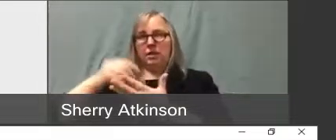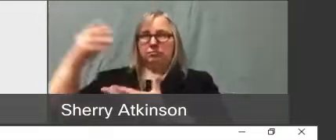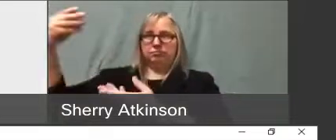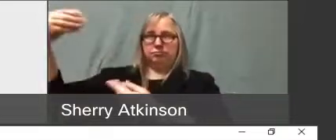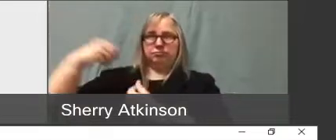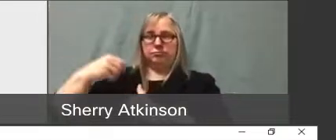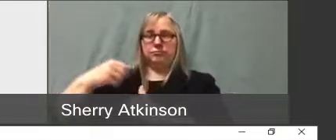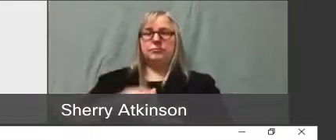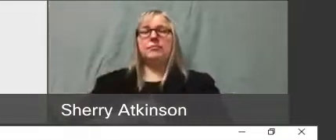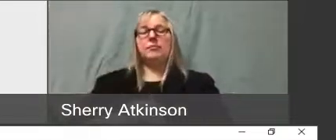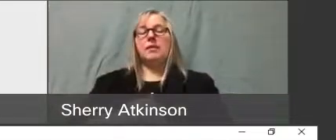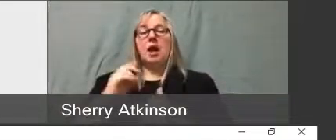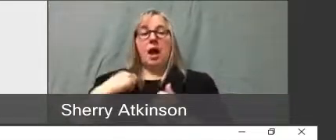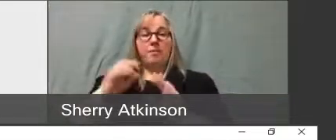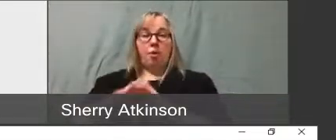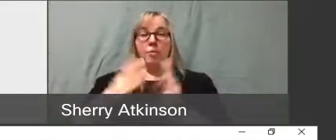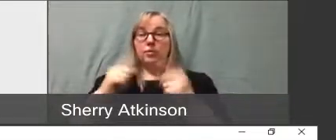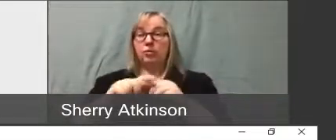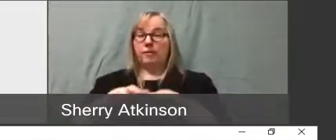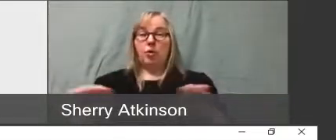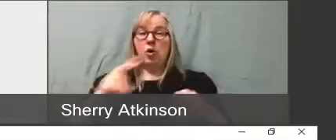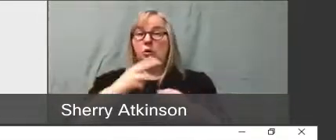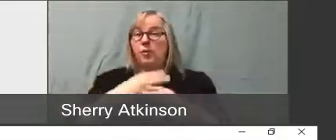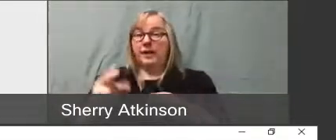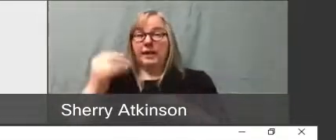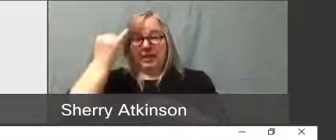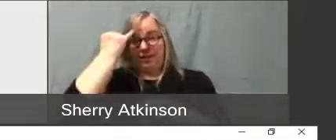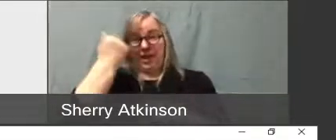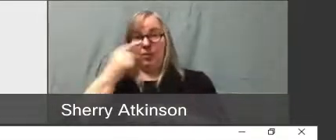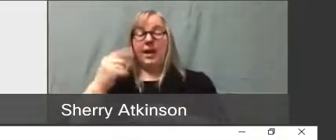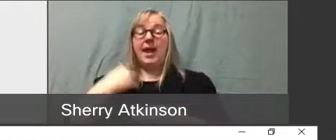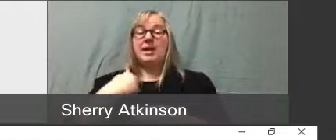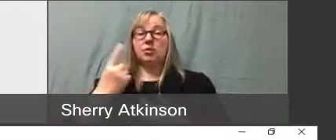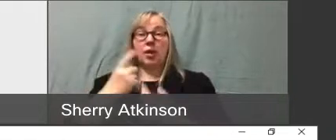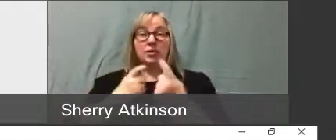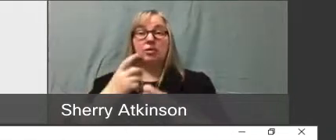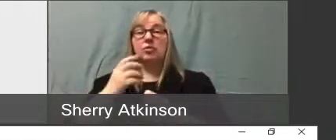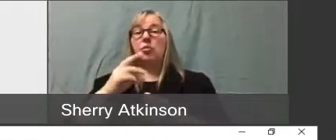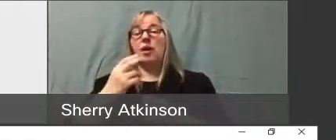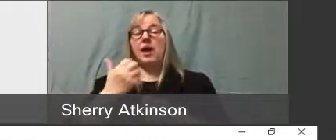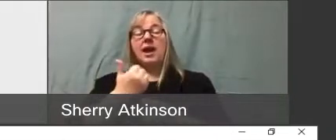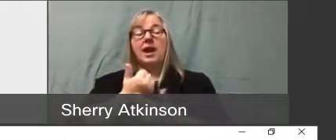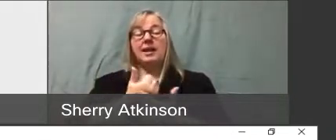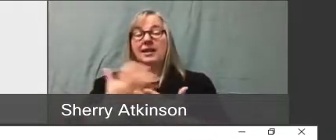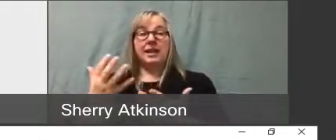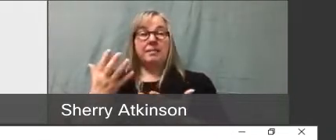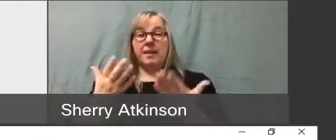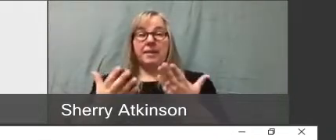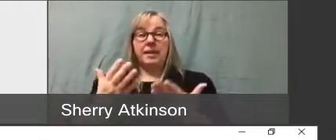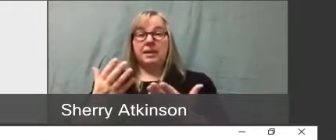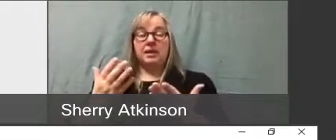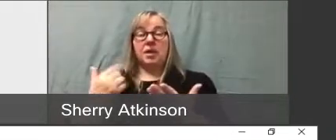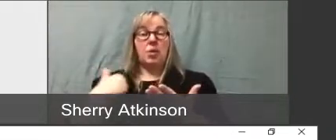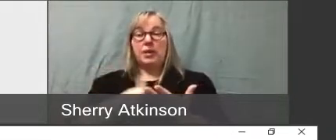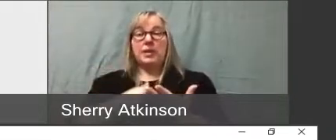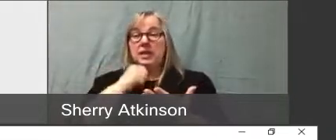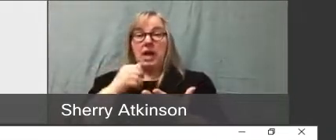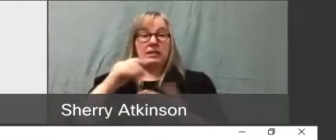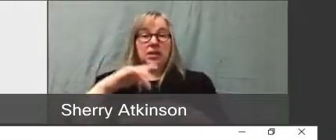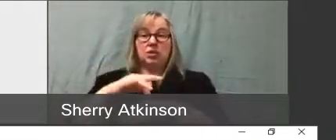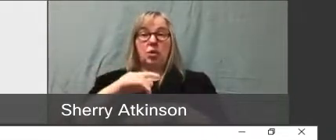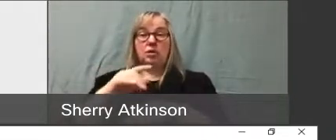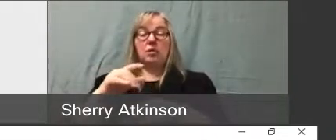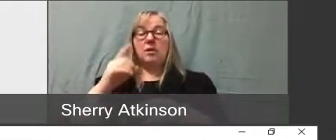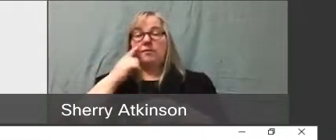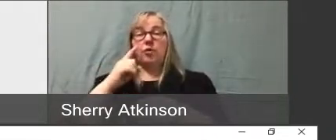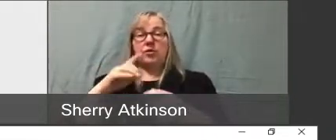If anybody has any questions, anything that maybe we didn't catch as far as the context, because we are going to, last 2 bullets. Thank